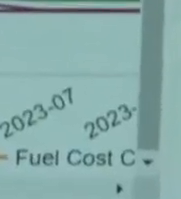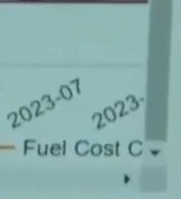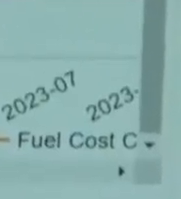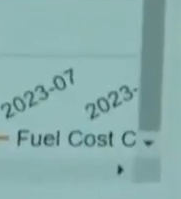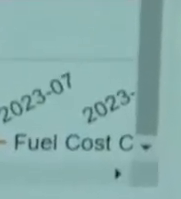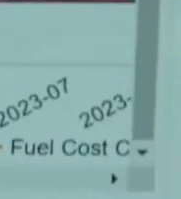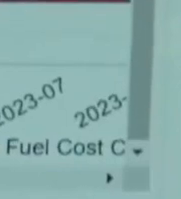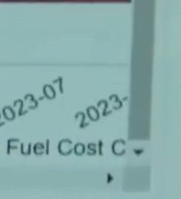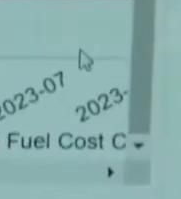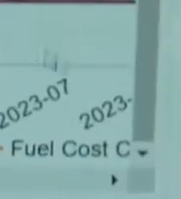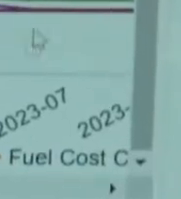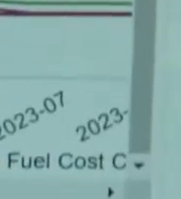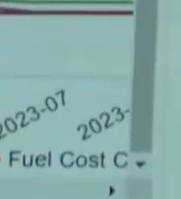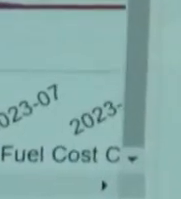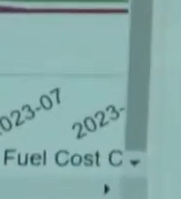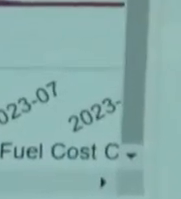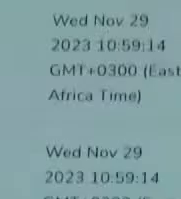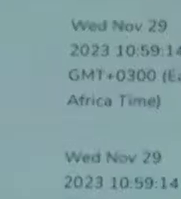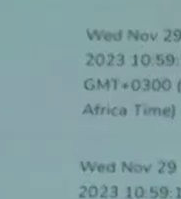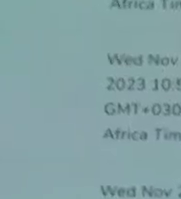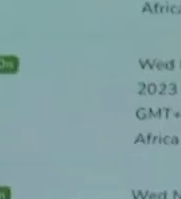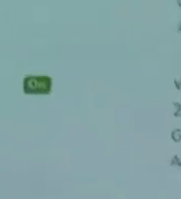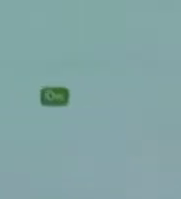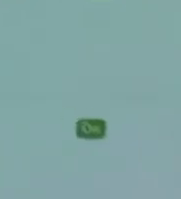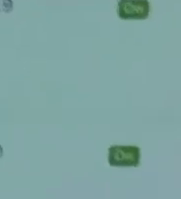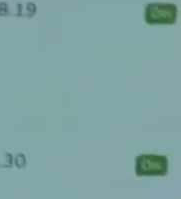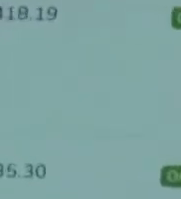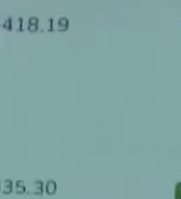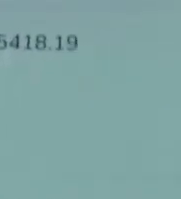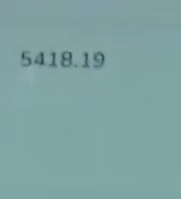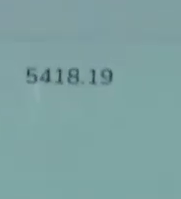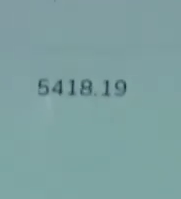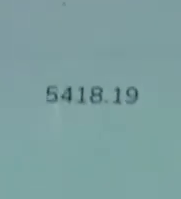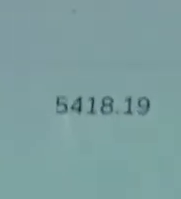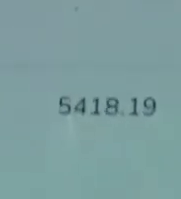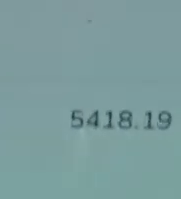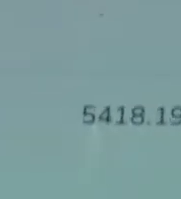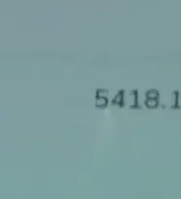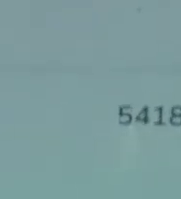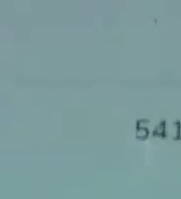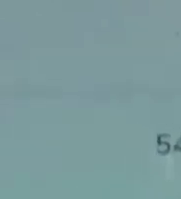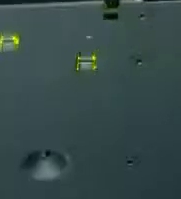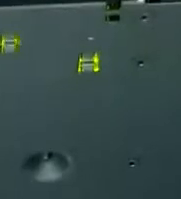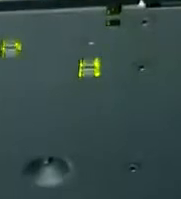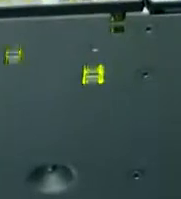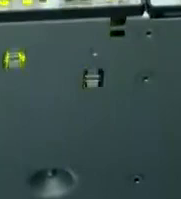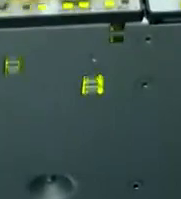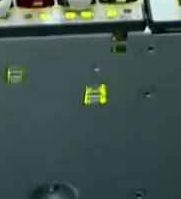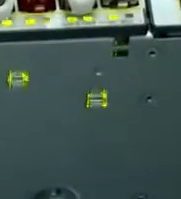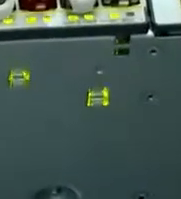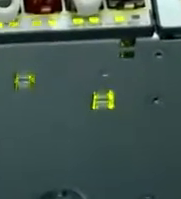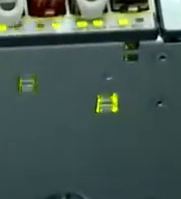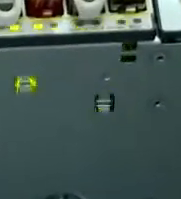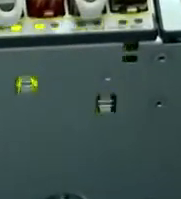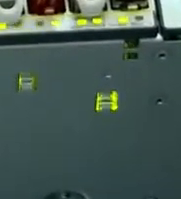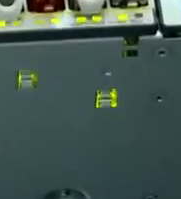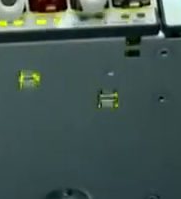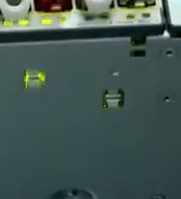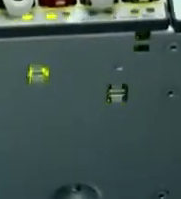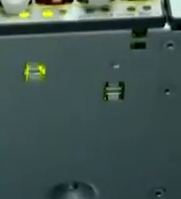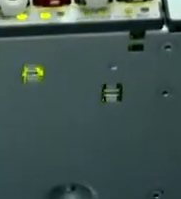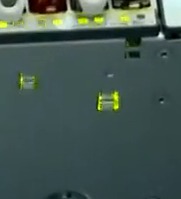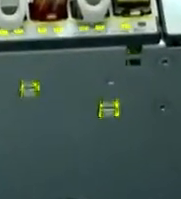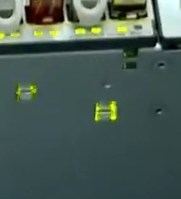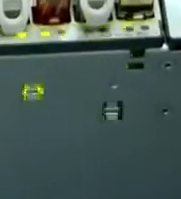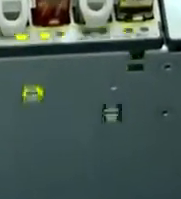a software, where we get in all the tenants or all the customers. Let's assume this